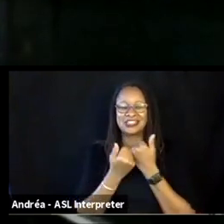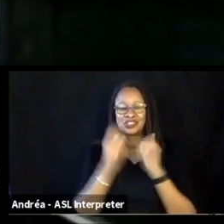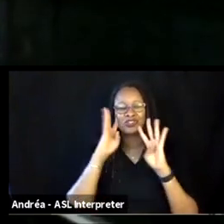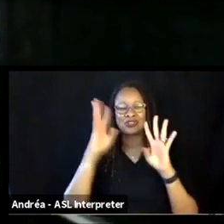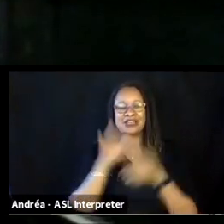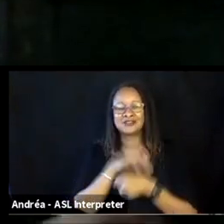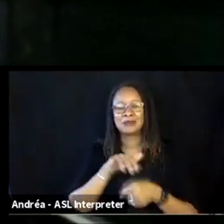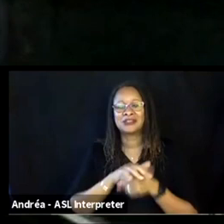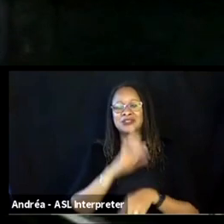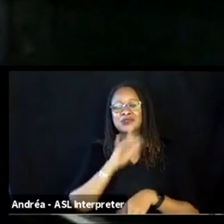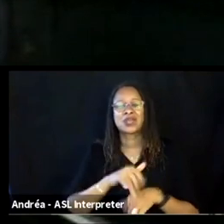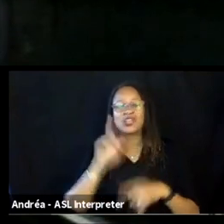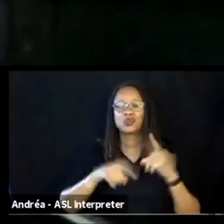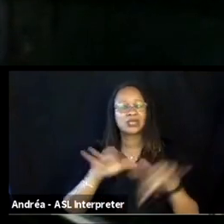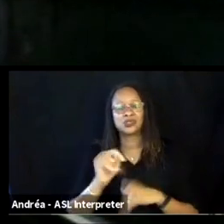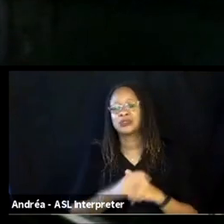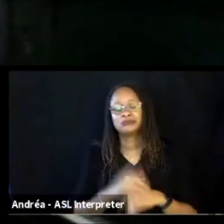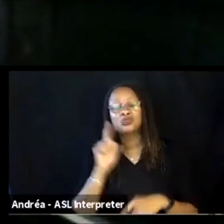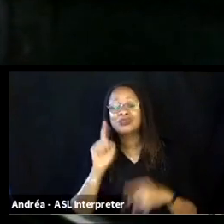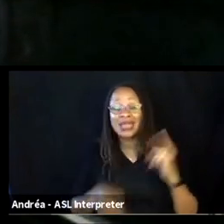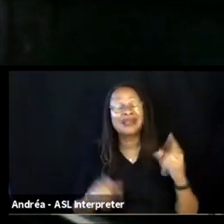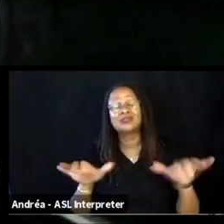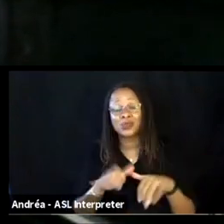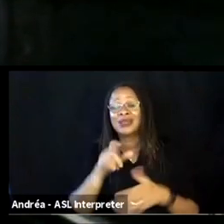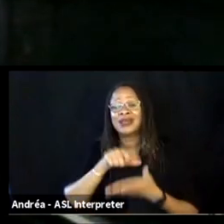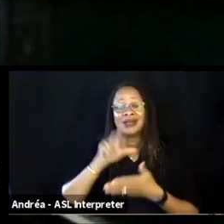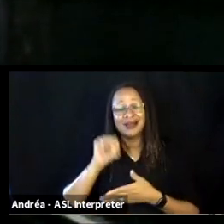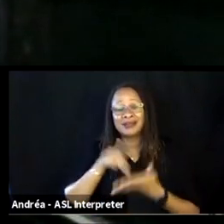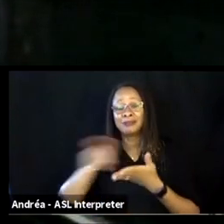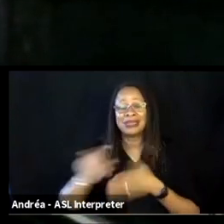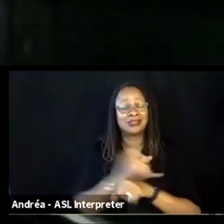just, you can't do it. End rant.